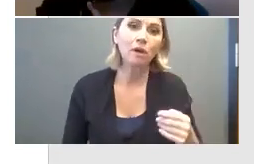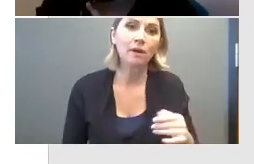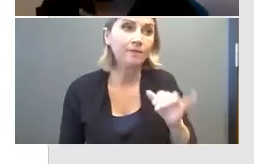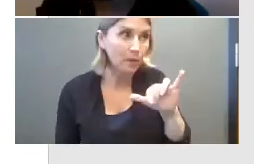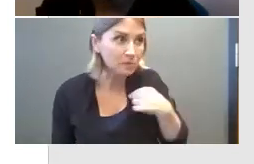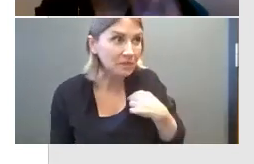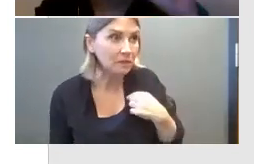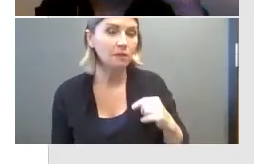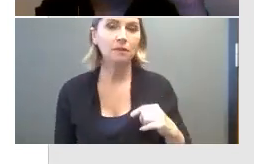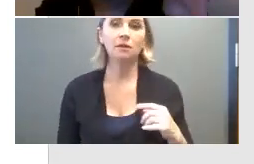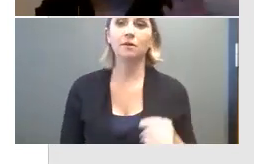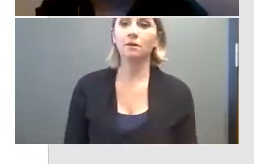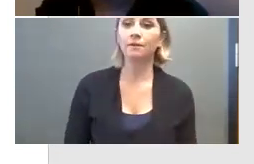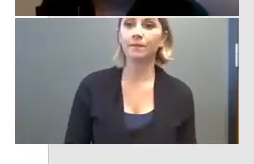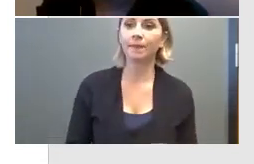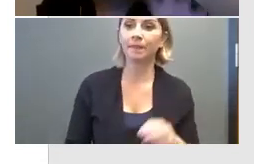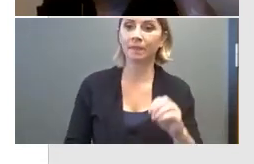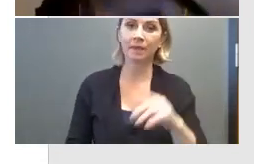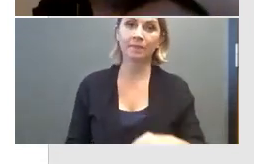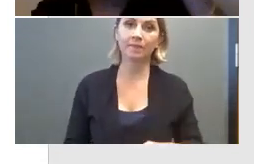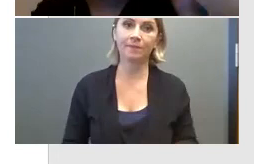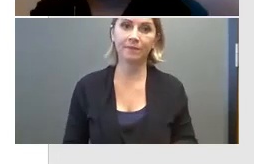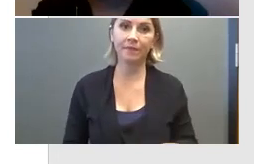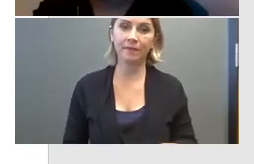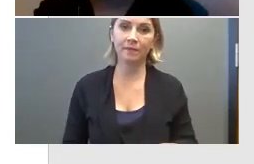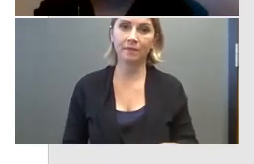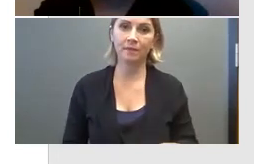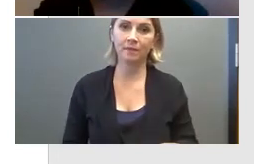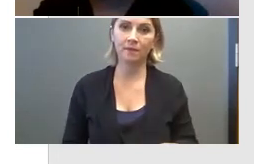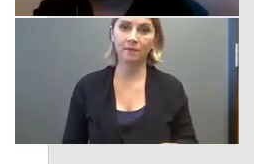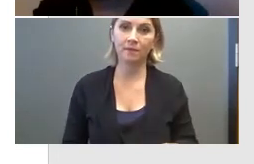me. Name, Zoom.